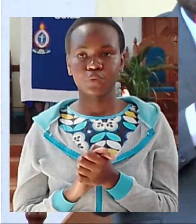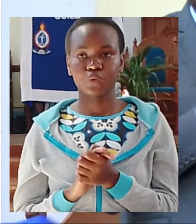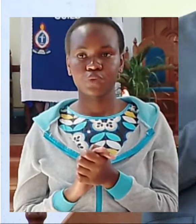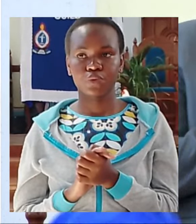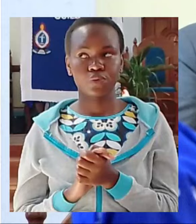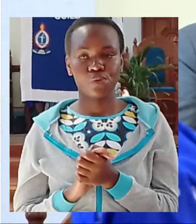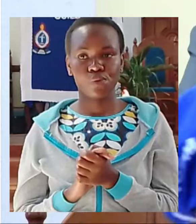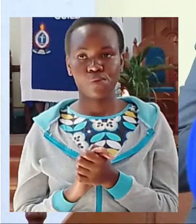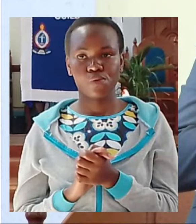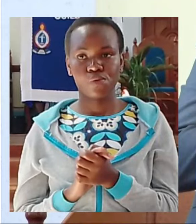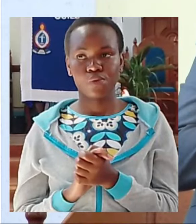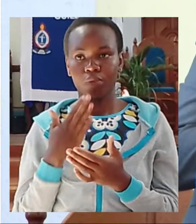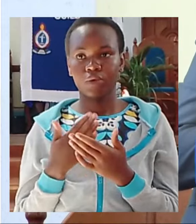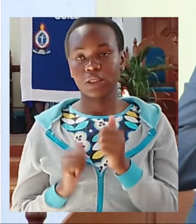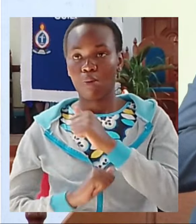Yes, thank you.